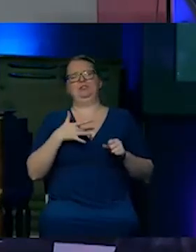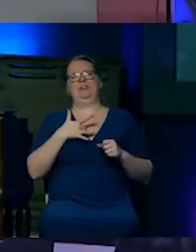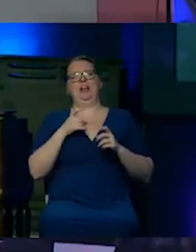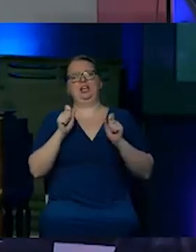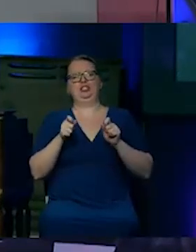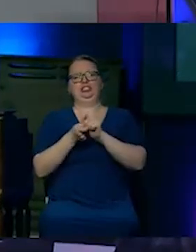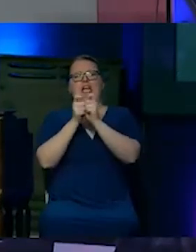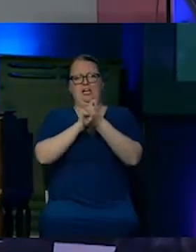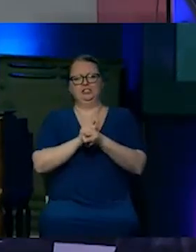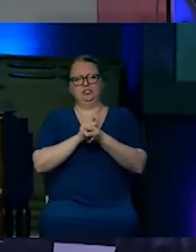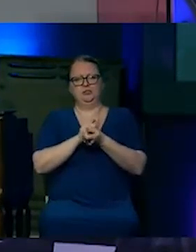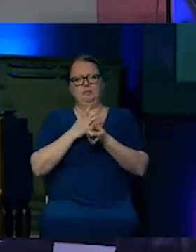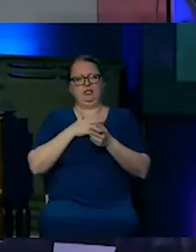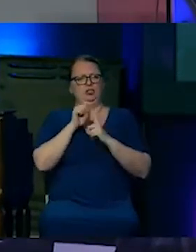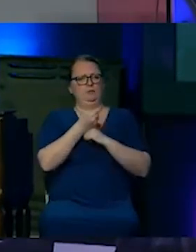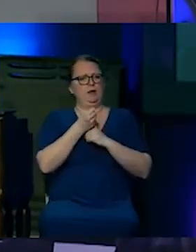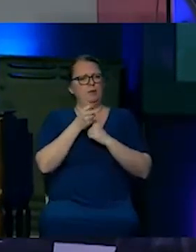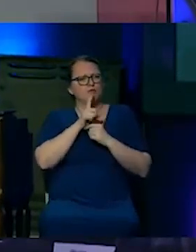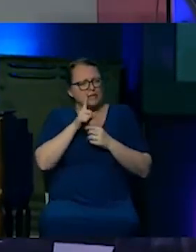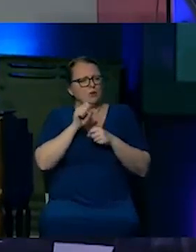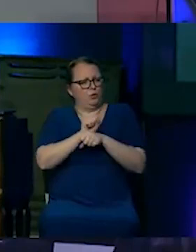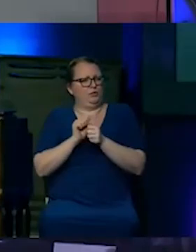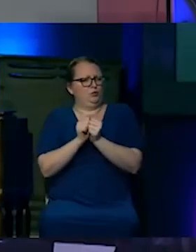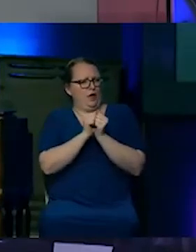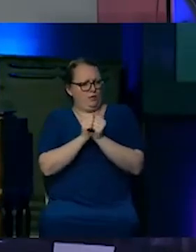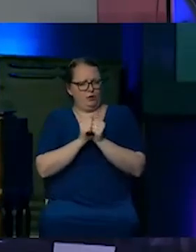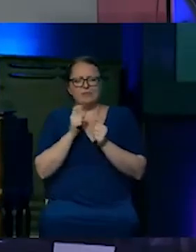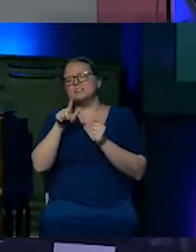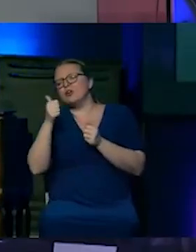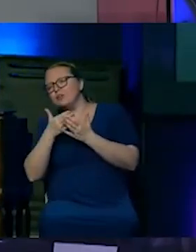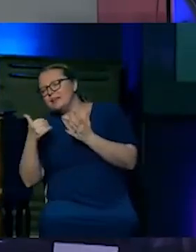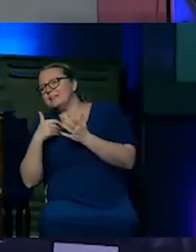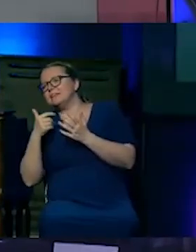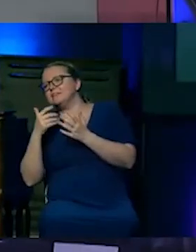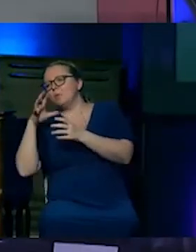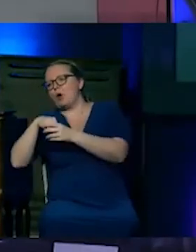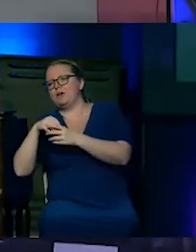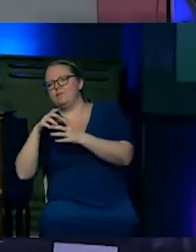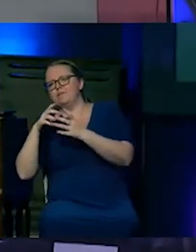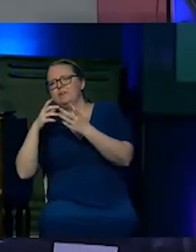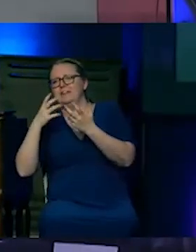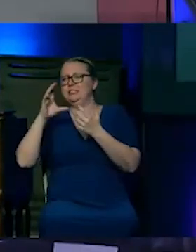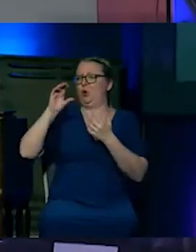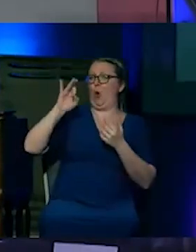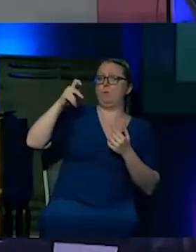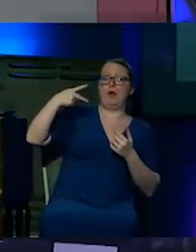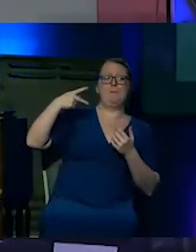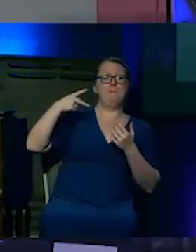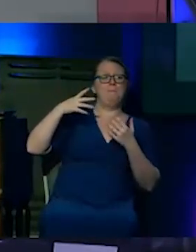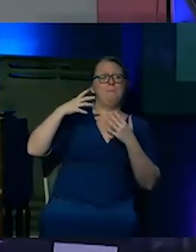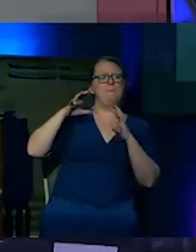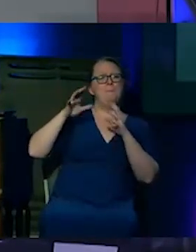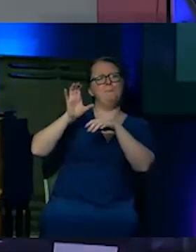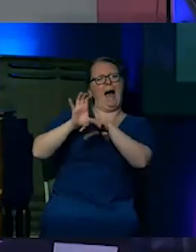our status quo by working together, right? And I think this is the other thing that's a part of what this corporate body thing is. It's not,